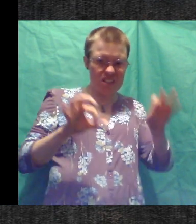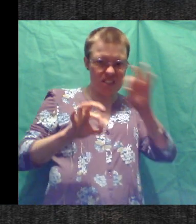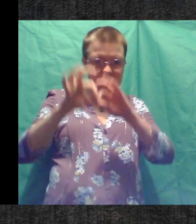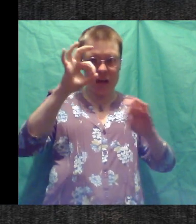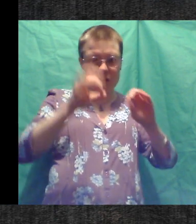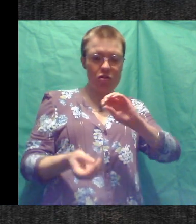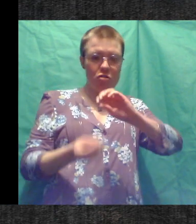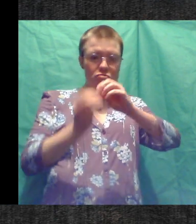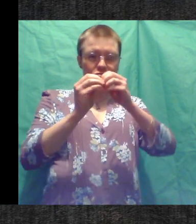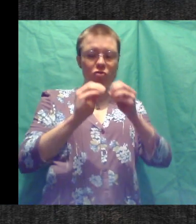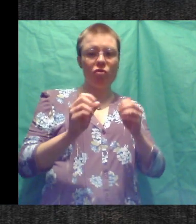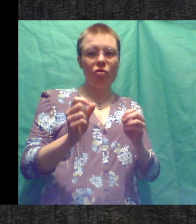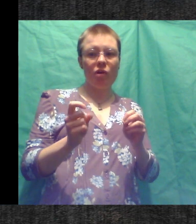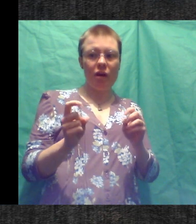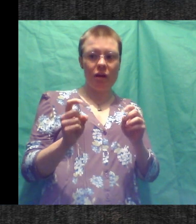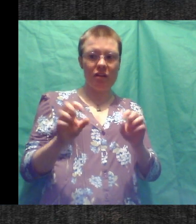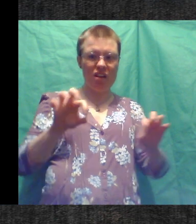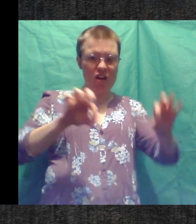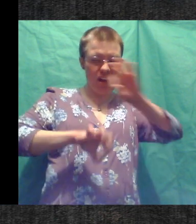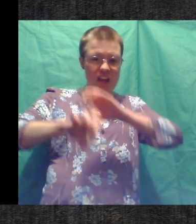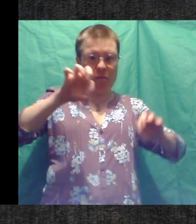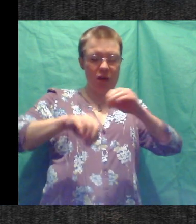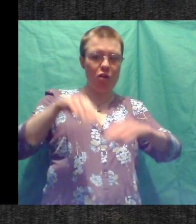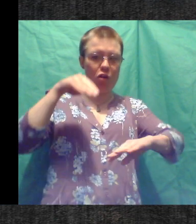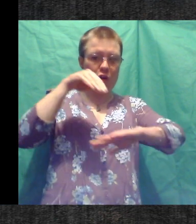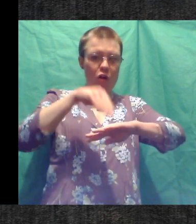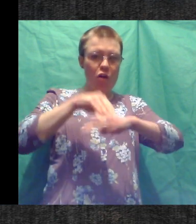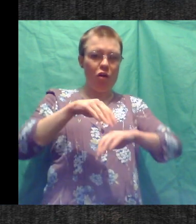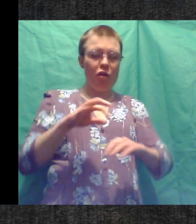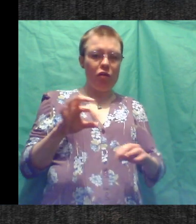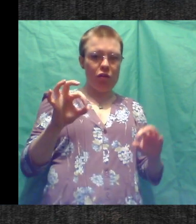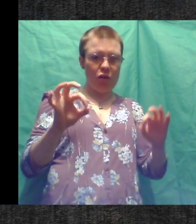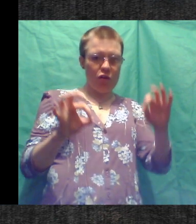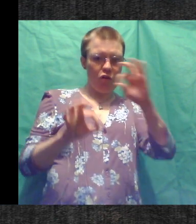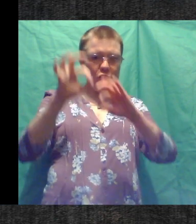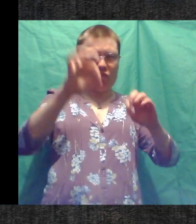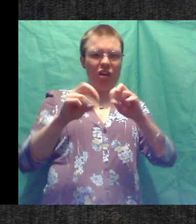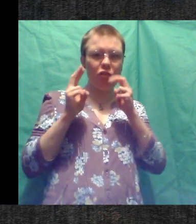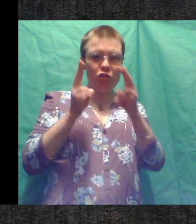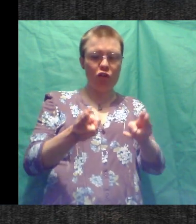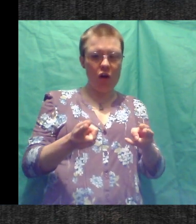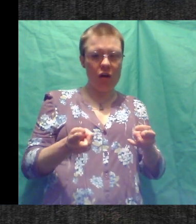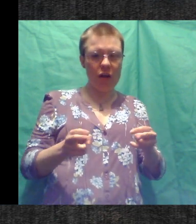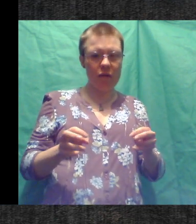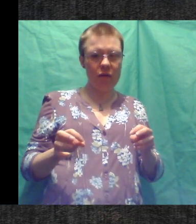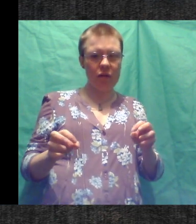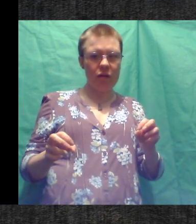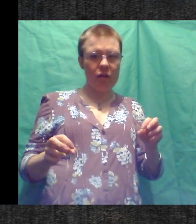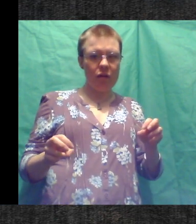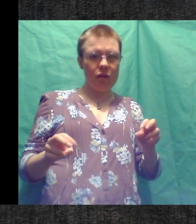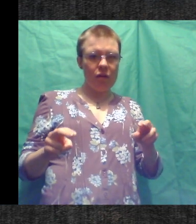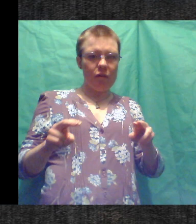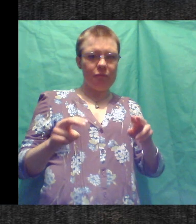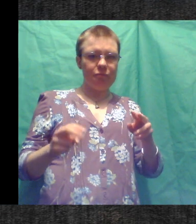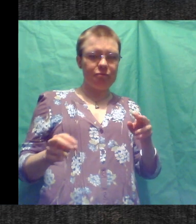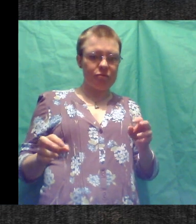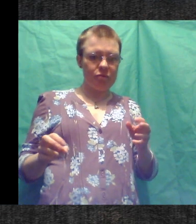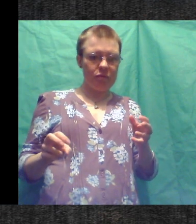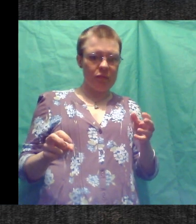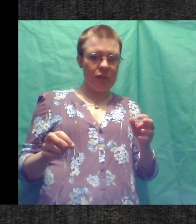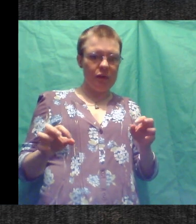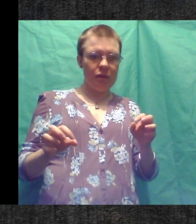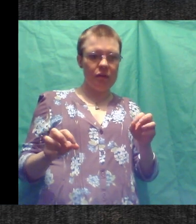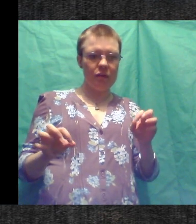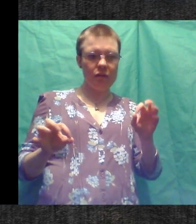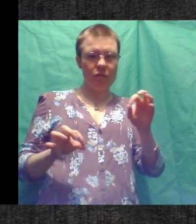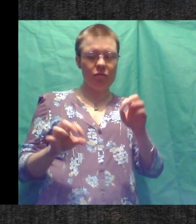a peptide which causes cells to die. The TNF-epsilon is carried along the bloodstream to the heart, where they attach to the TNF receptors